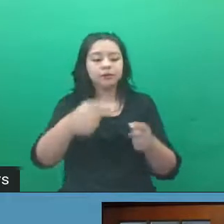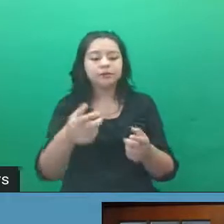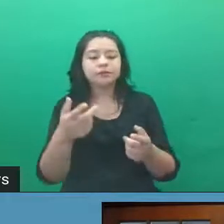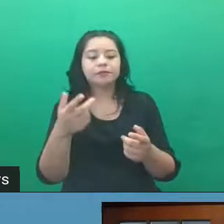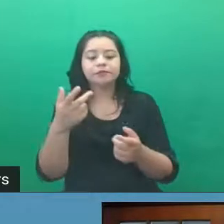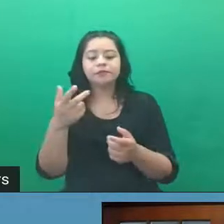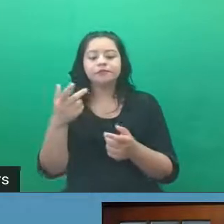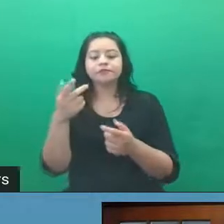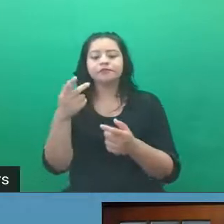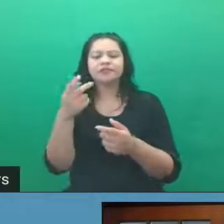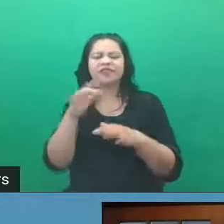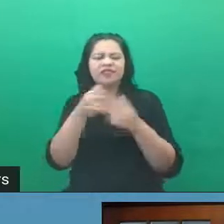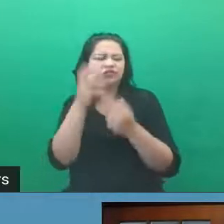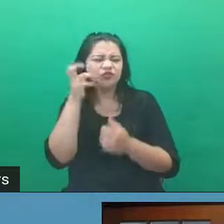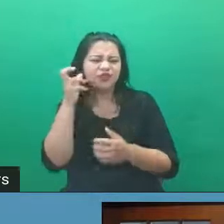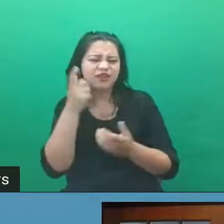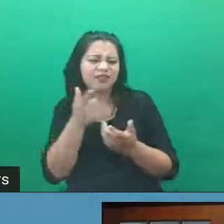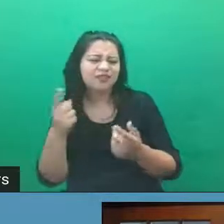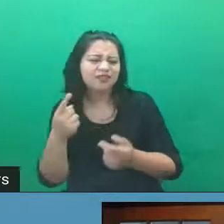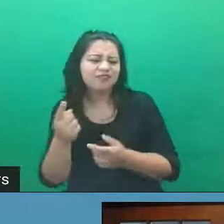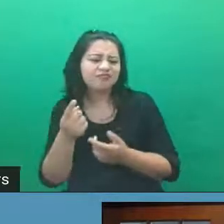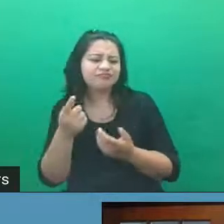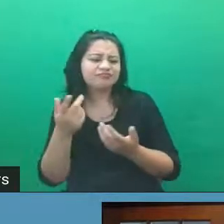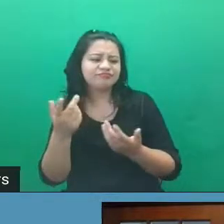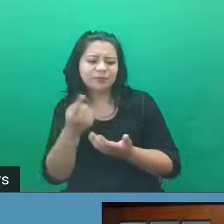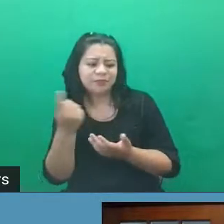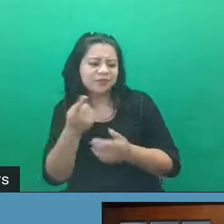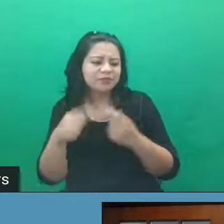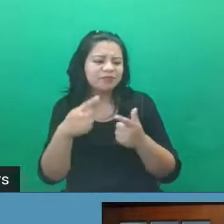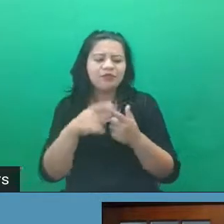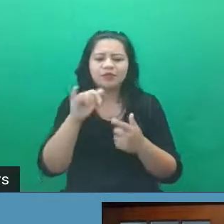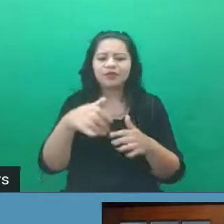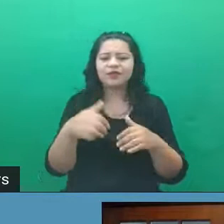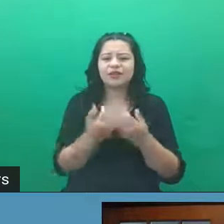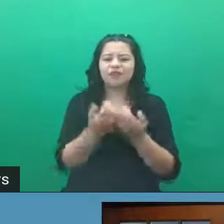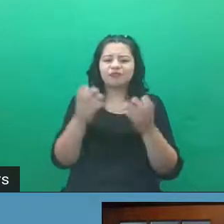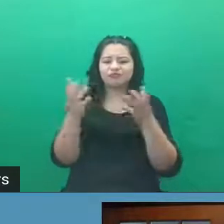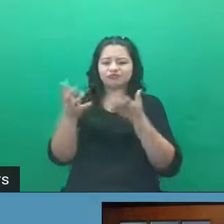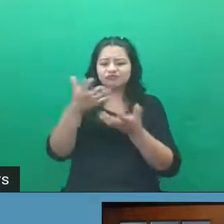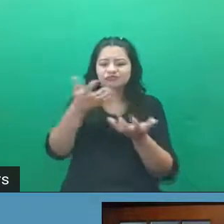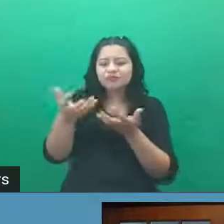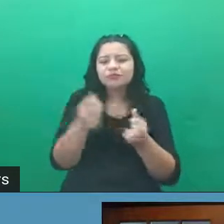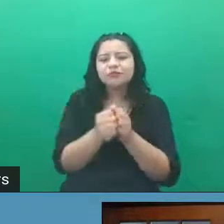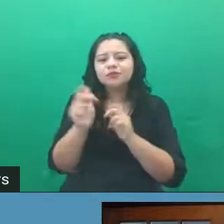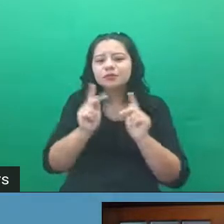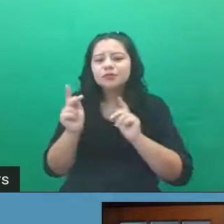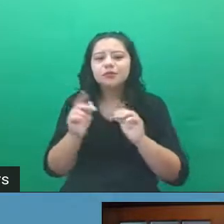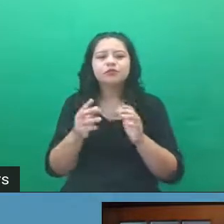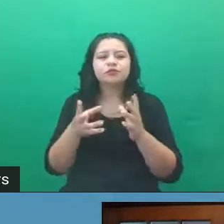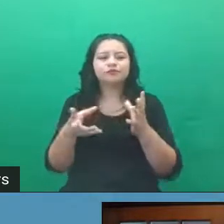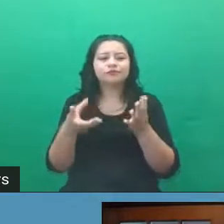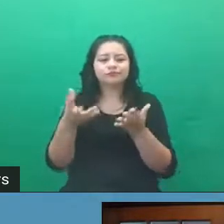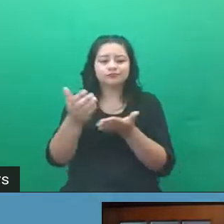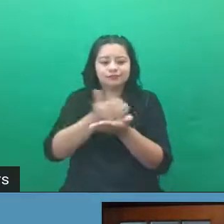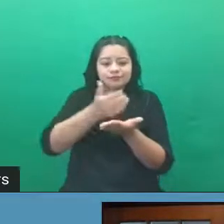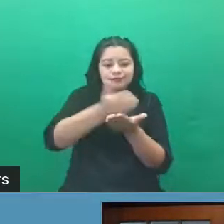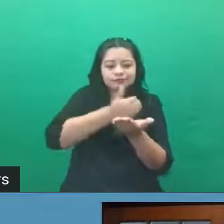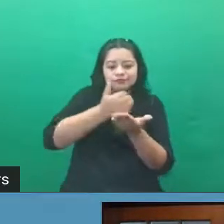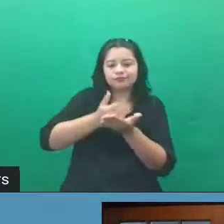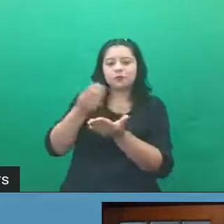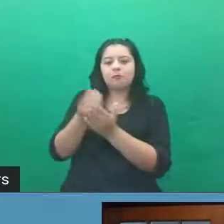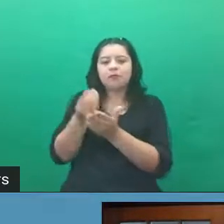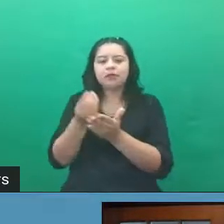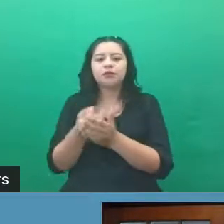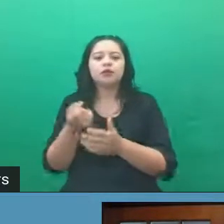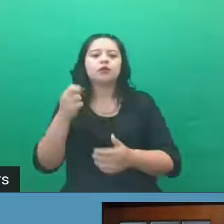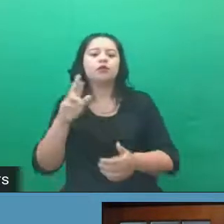about how museums actually interact with people to do their fundraising or their friend raising? And are there